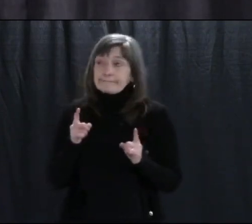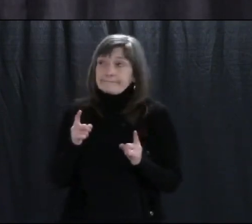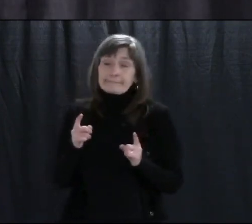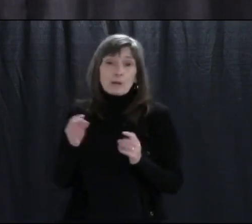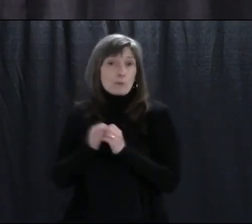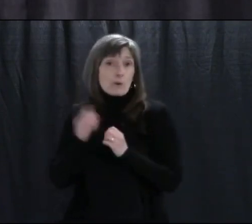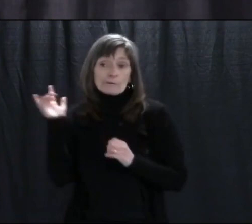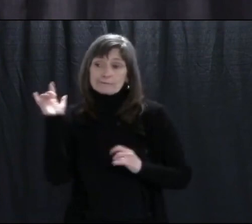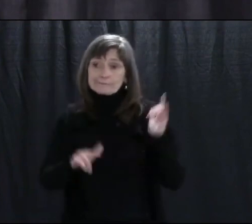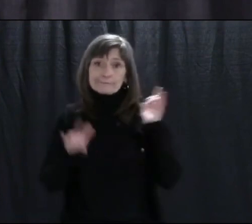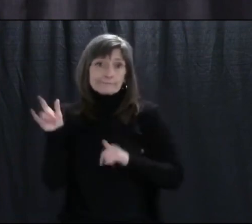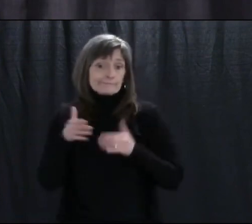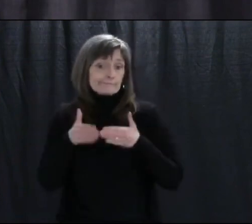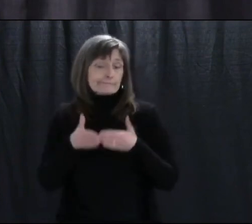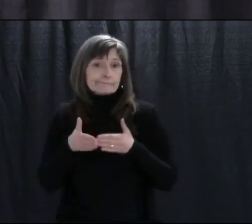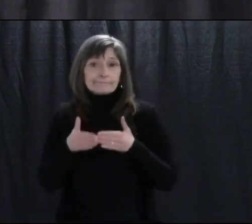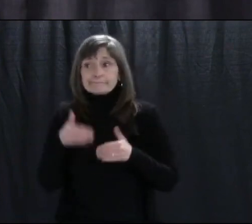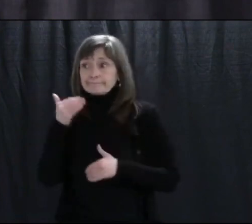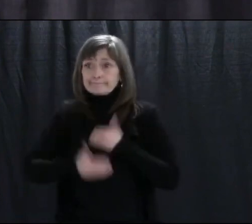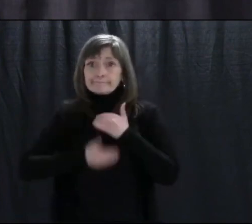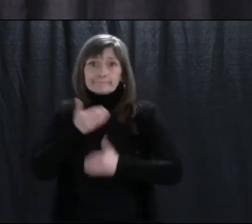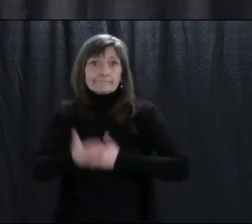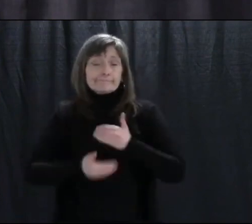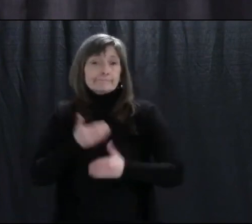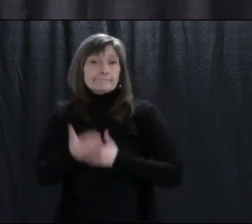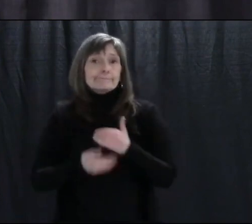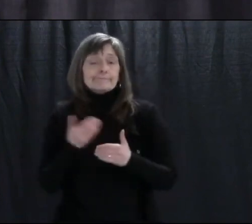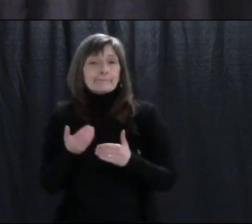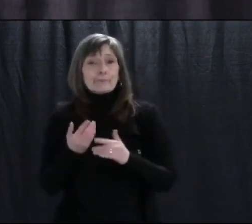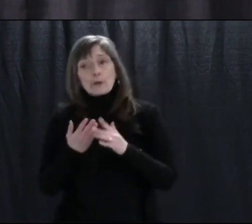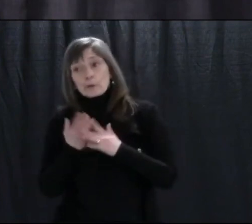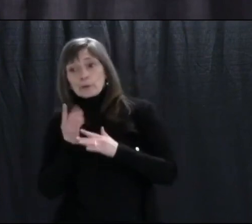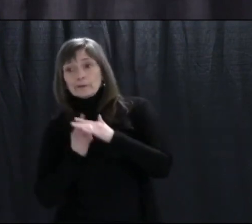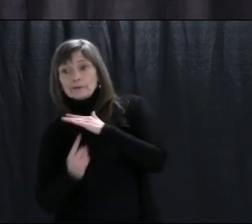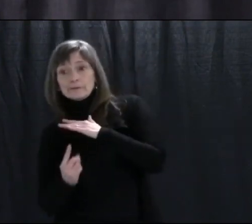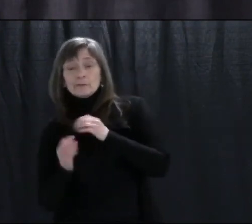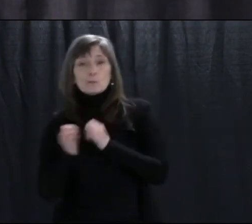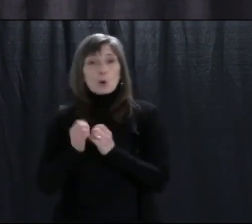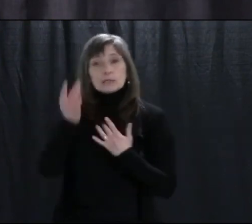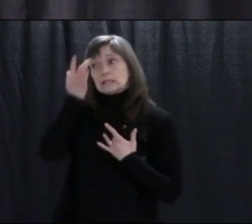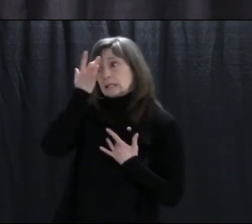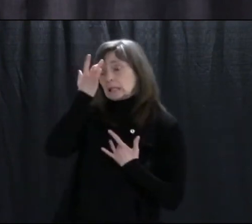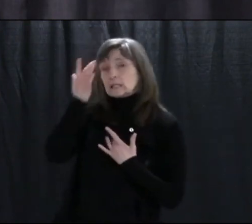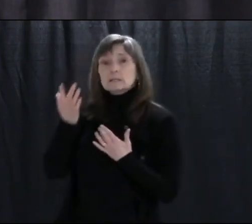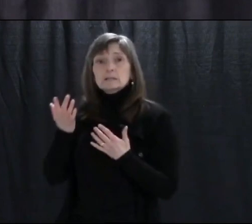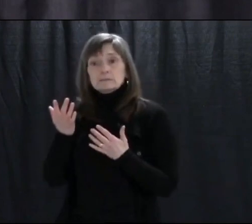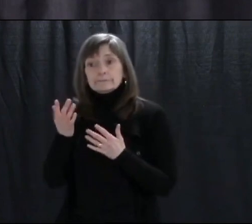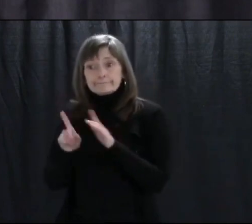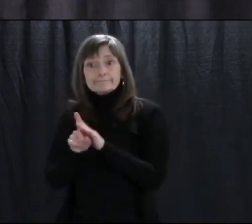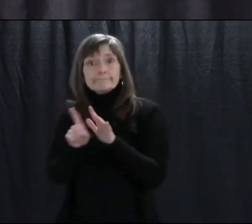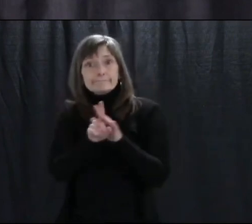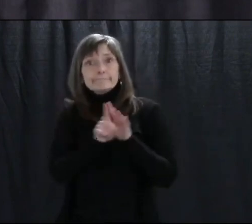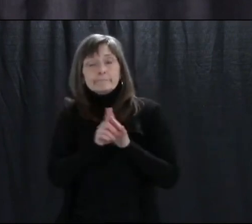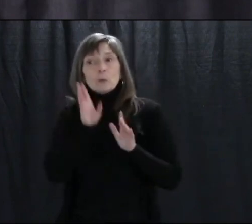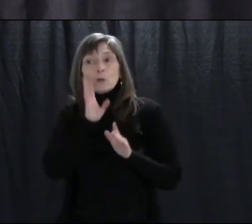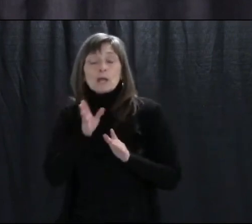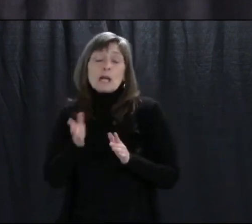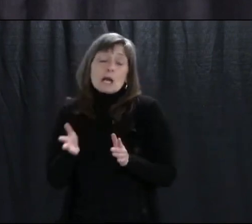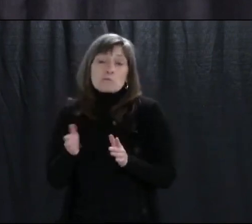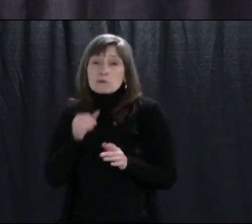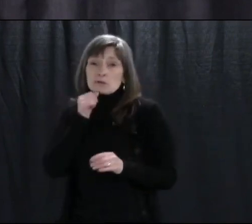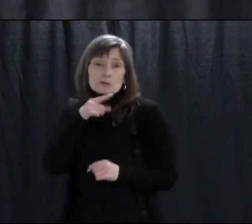have returned and as they move through their incubation periods and may develop symptoms. We would not at all